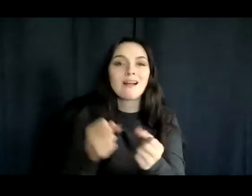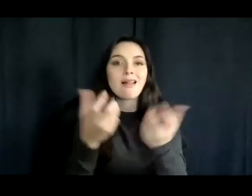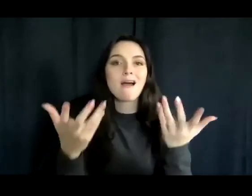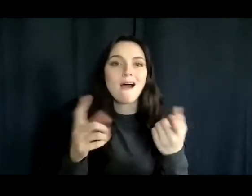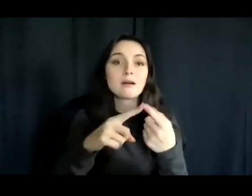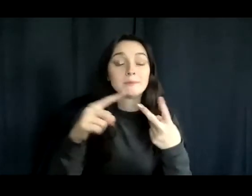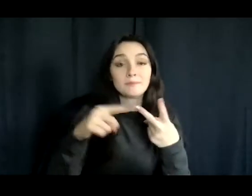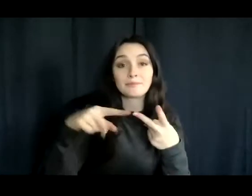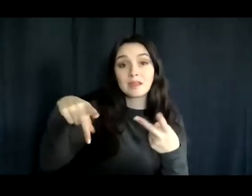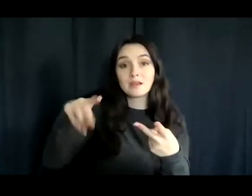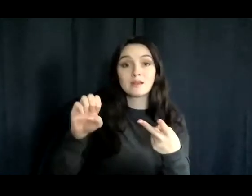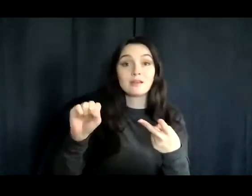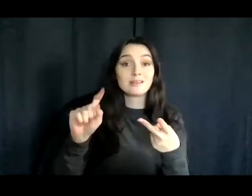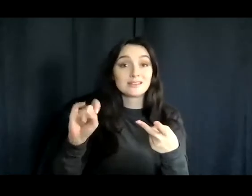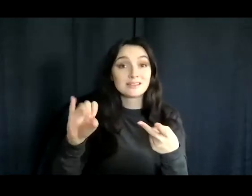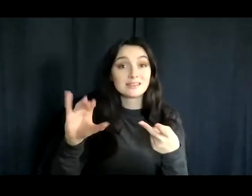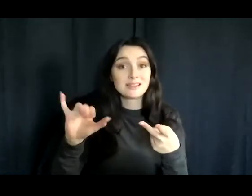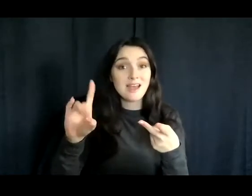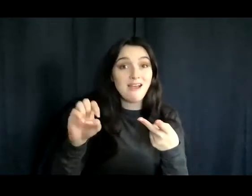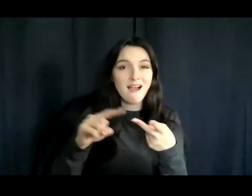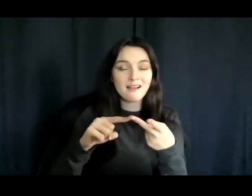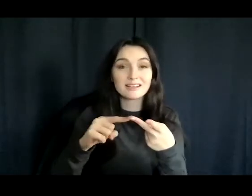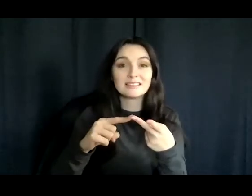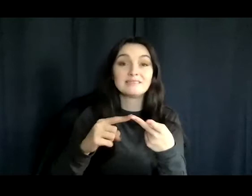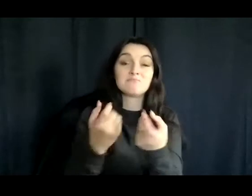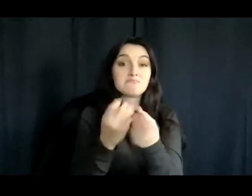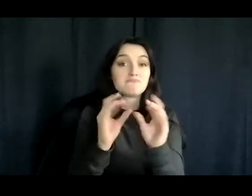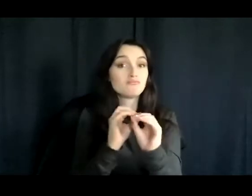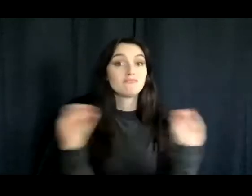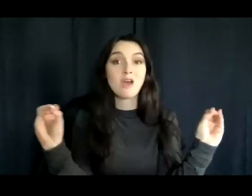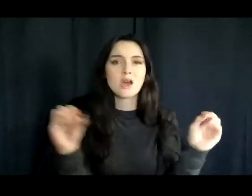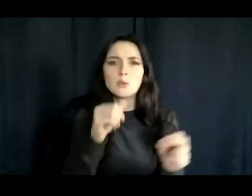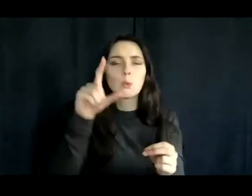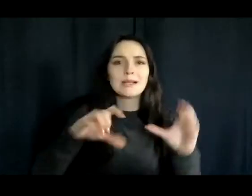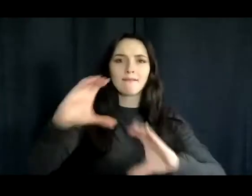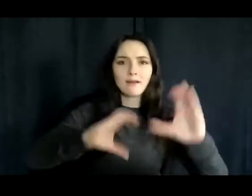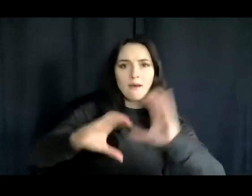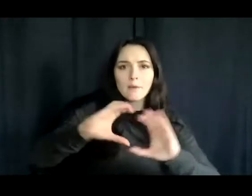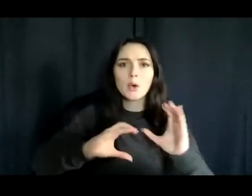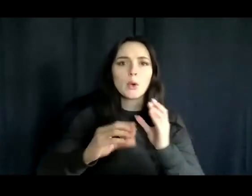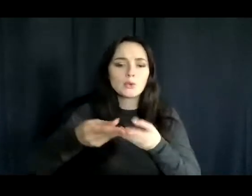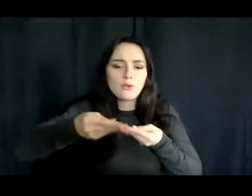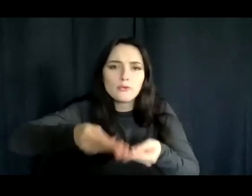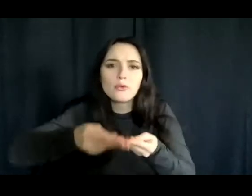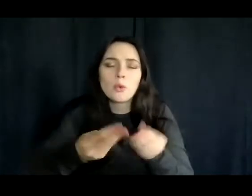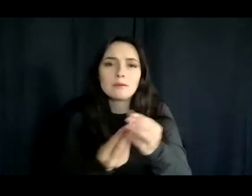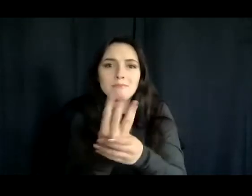and herbicide free. You don't need any chemicals to grow your plants or your food. And there's a lot of native plants out here too.